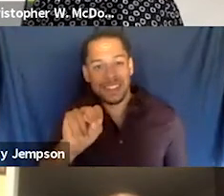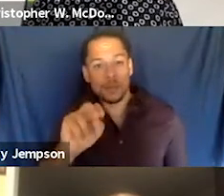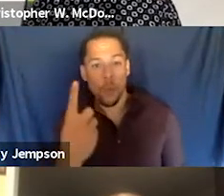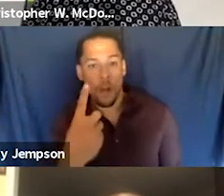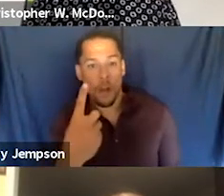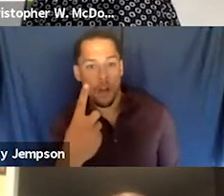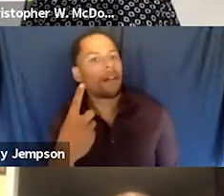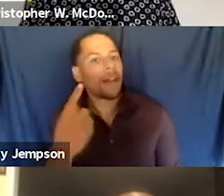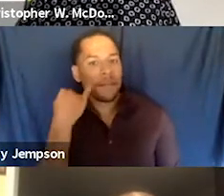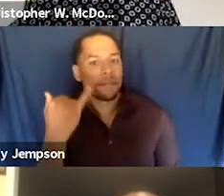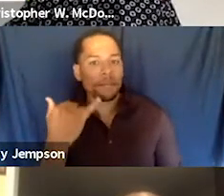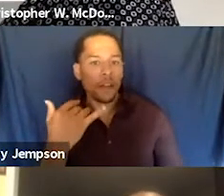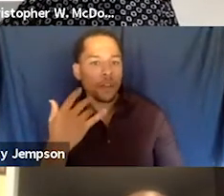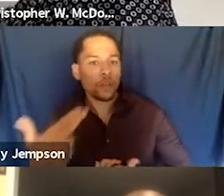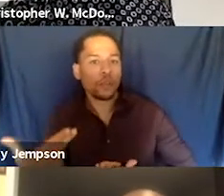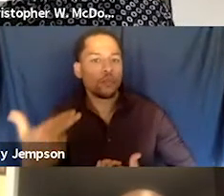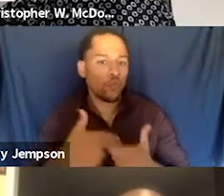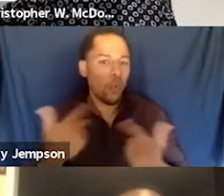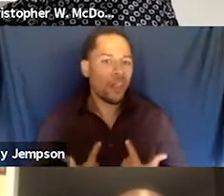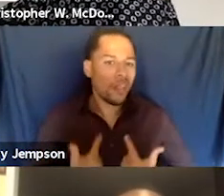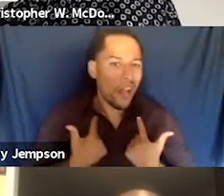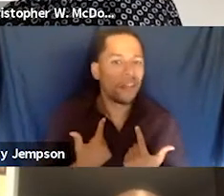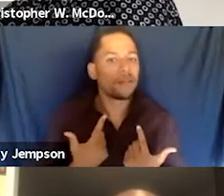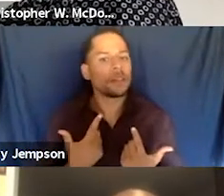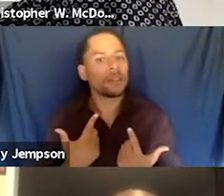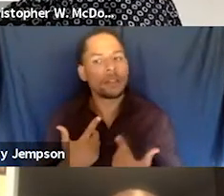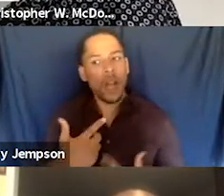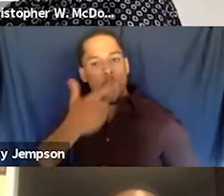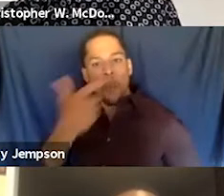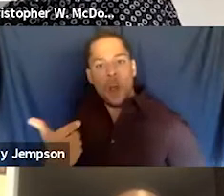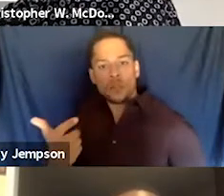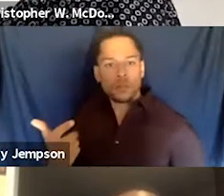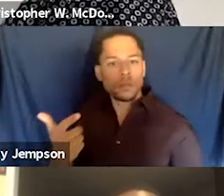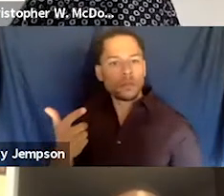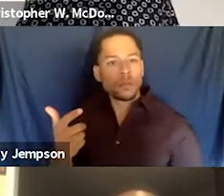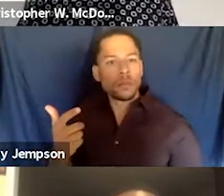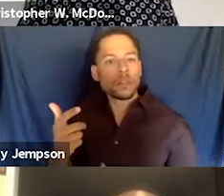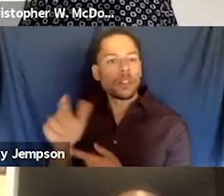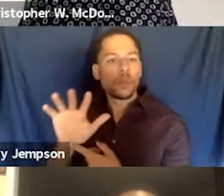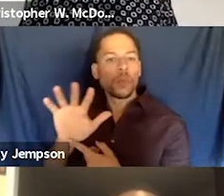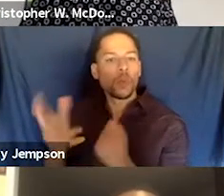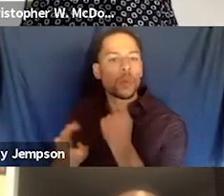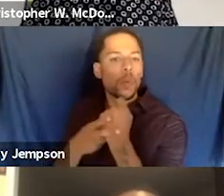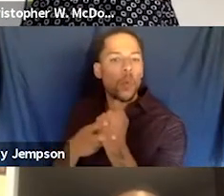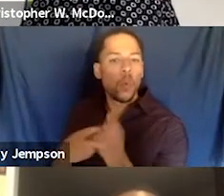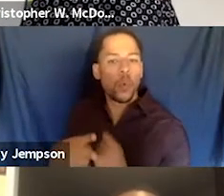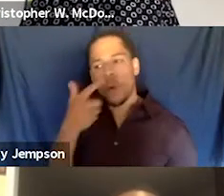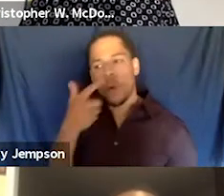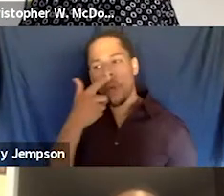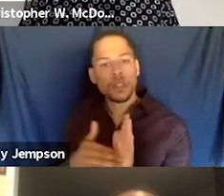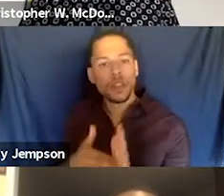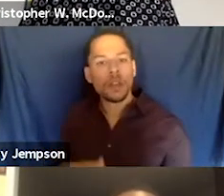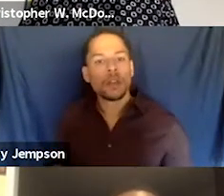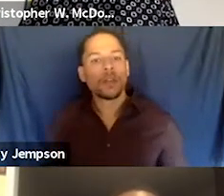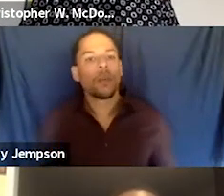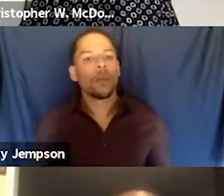still gems and jewels dropped in the recorded session. And recording the sessions and uploading them